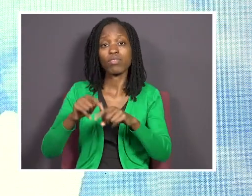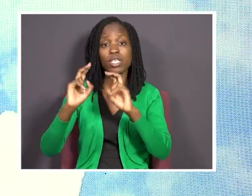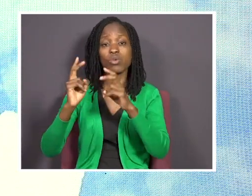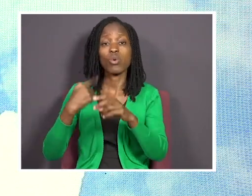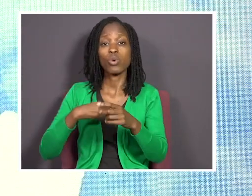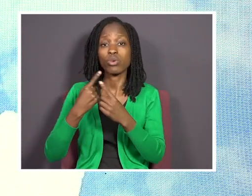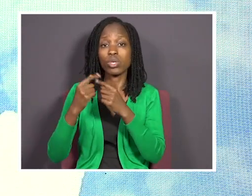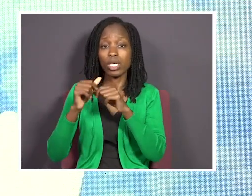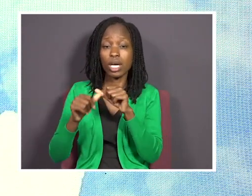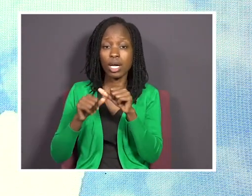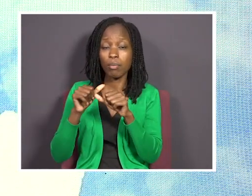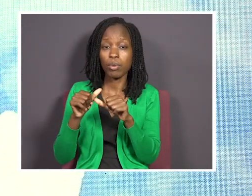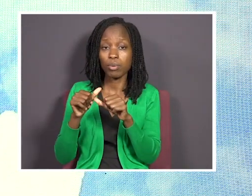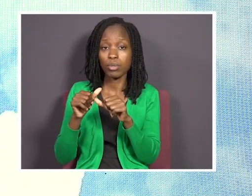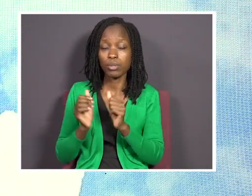be talking